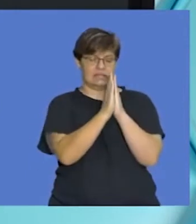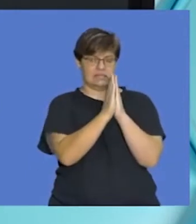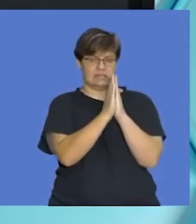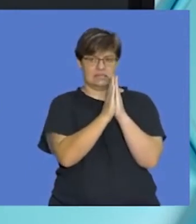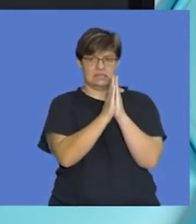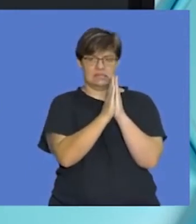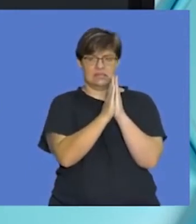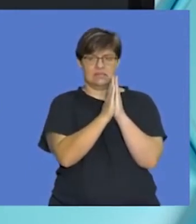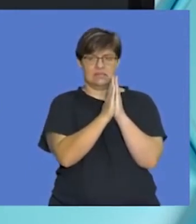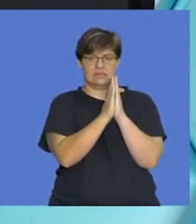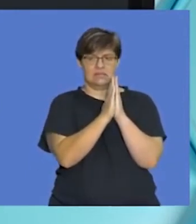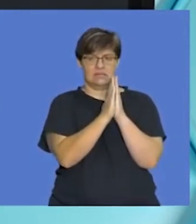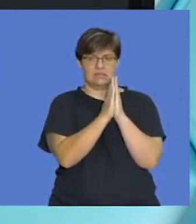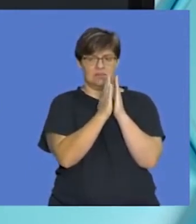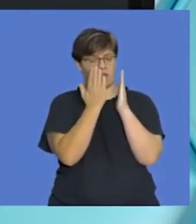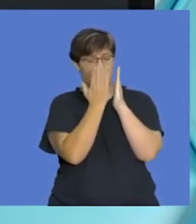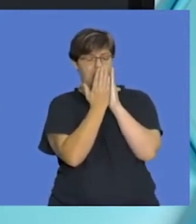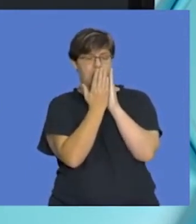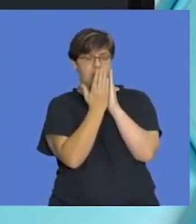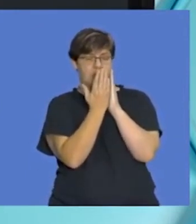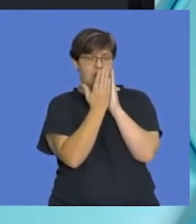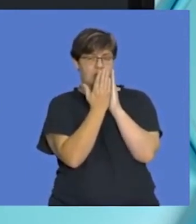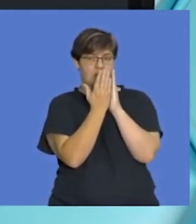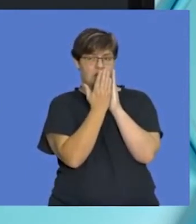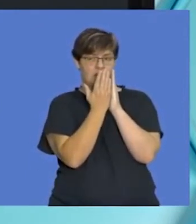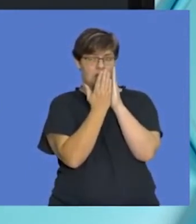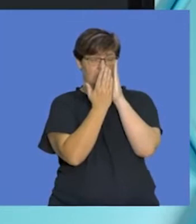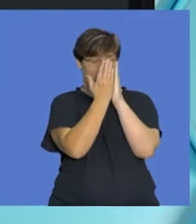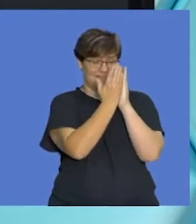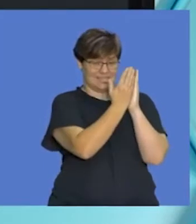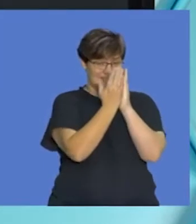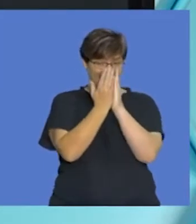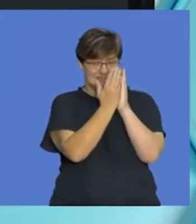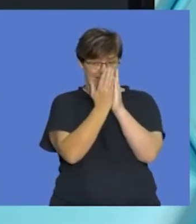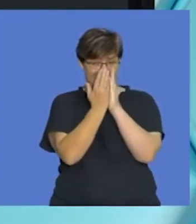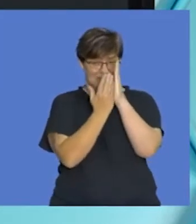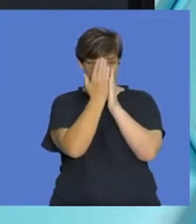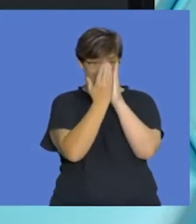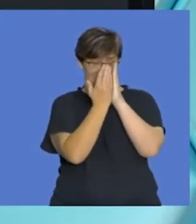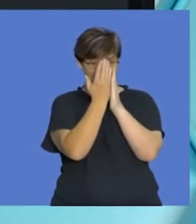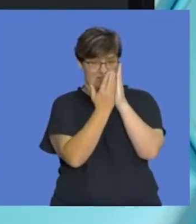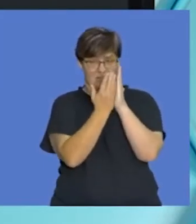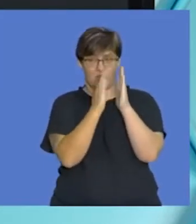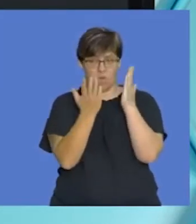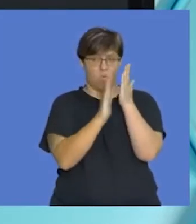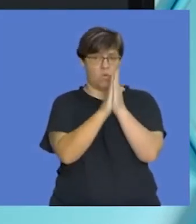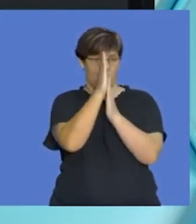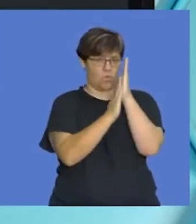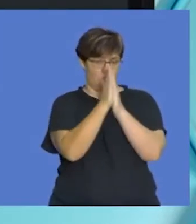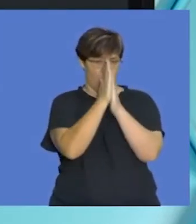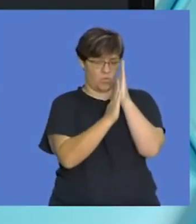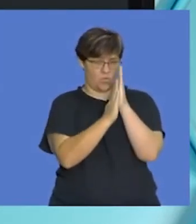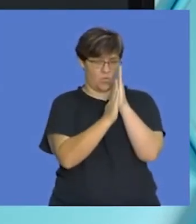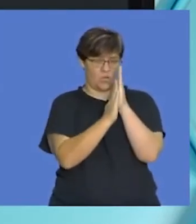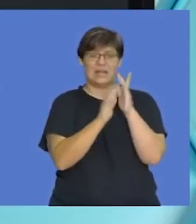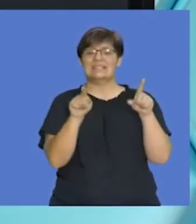my hand, let me put my pen down, whether my hands go this way around on each other or